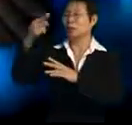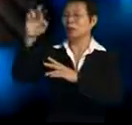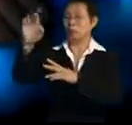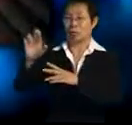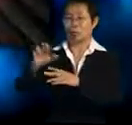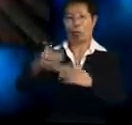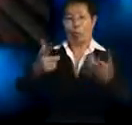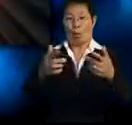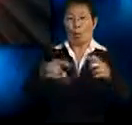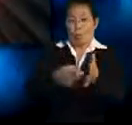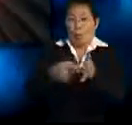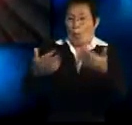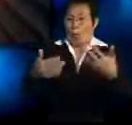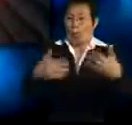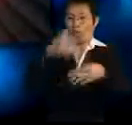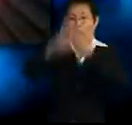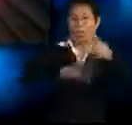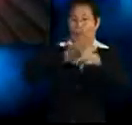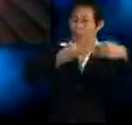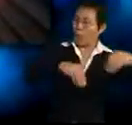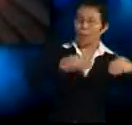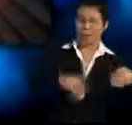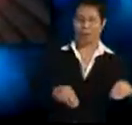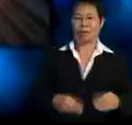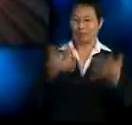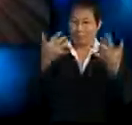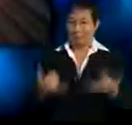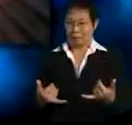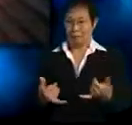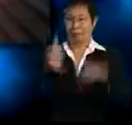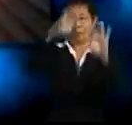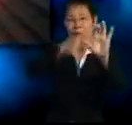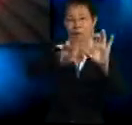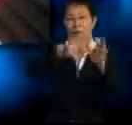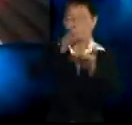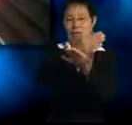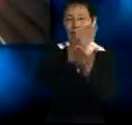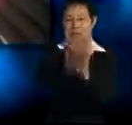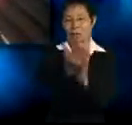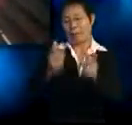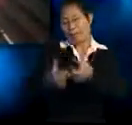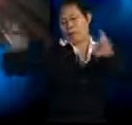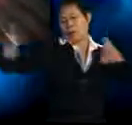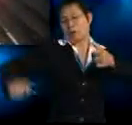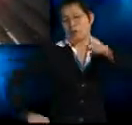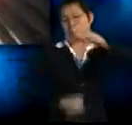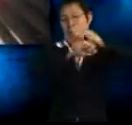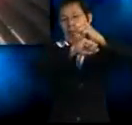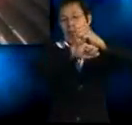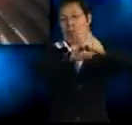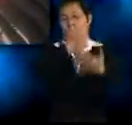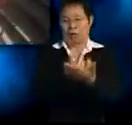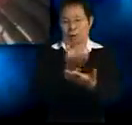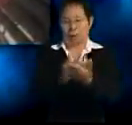in great demand in the world market. At present, the petroleum sector is the biggest contributor to